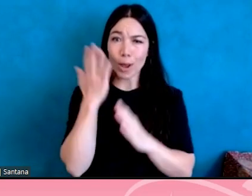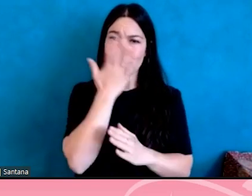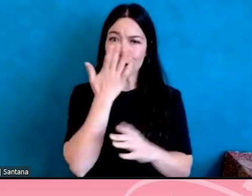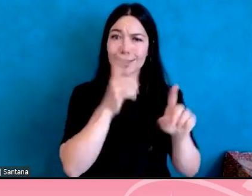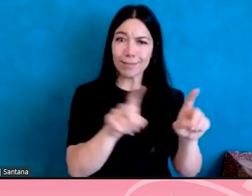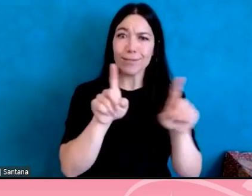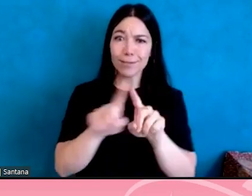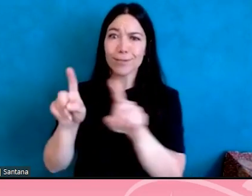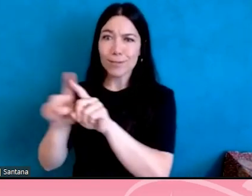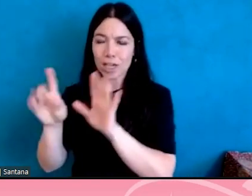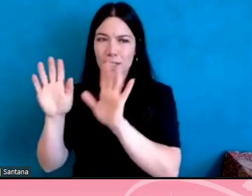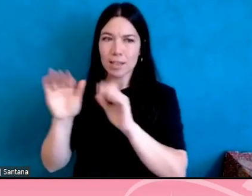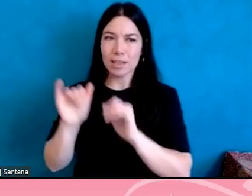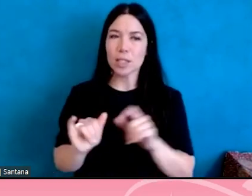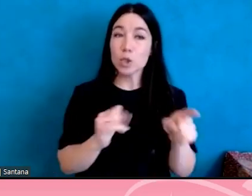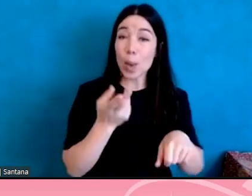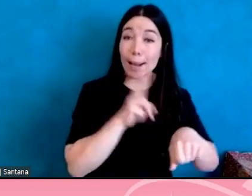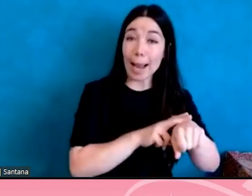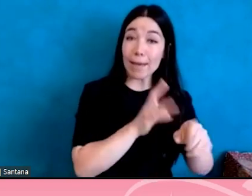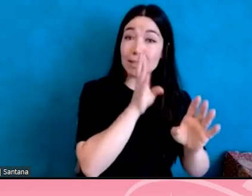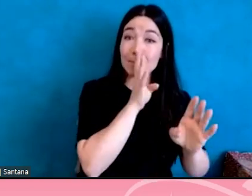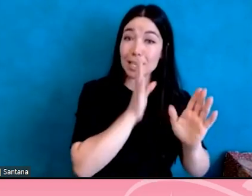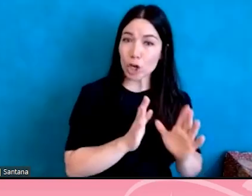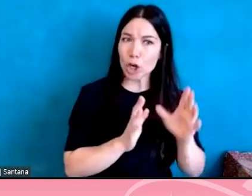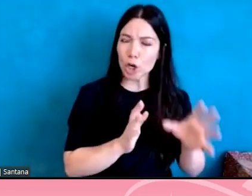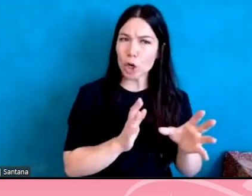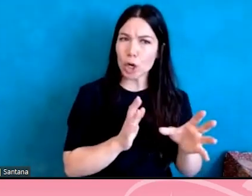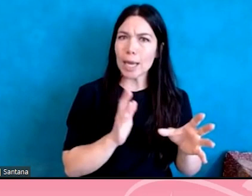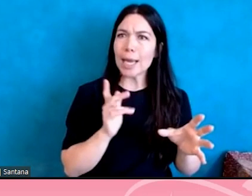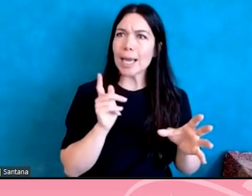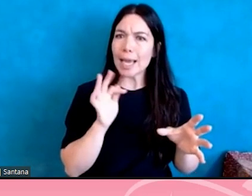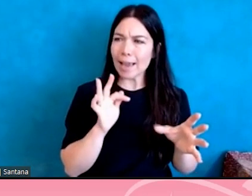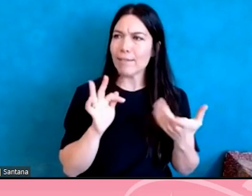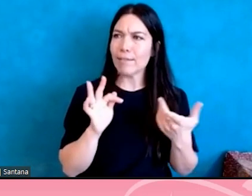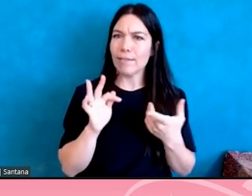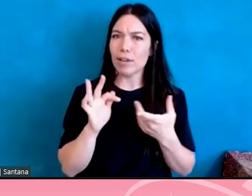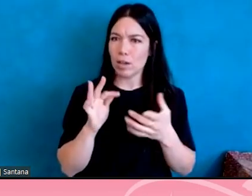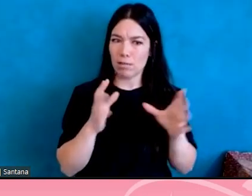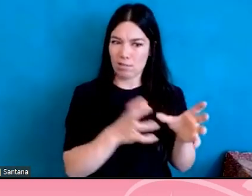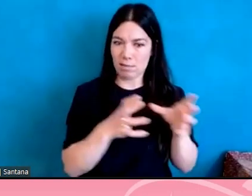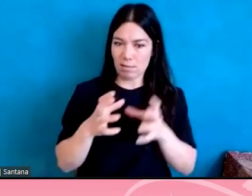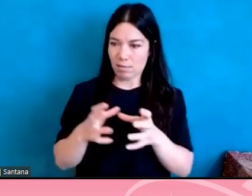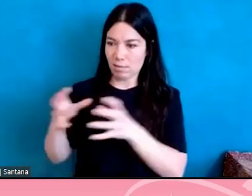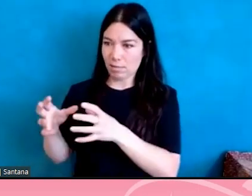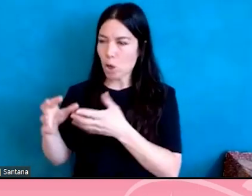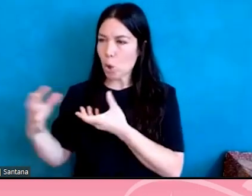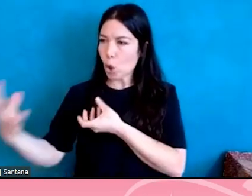we expand that definition to include all of the people, then there will be groups within those